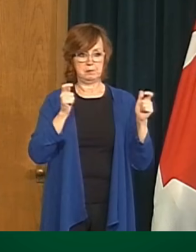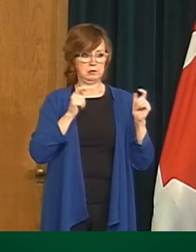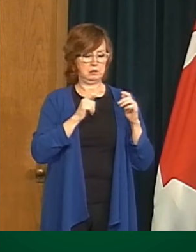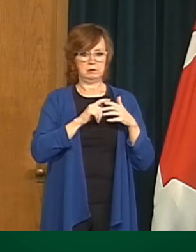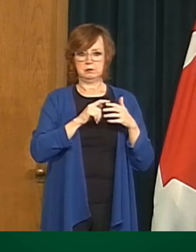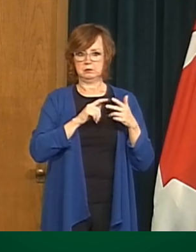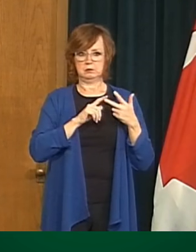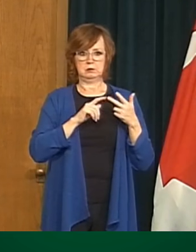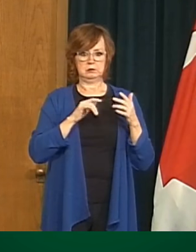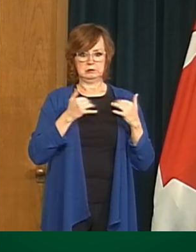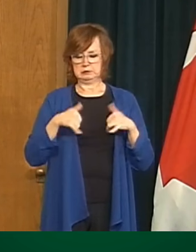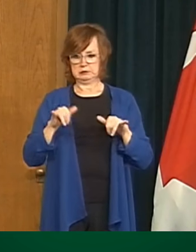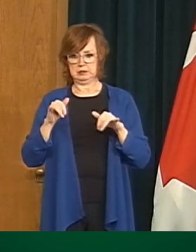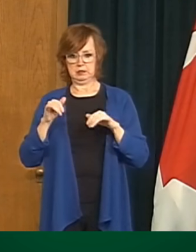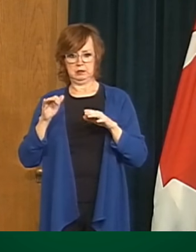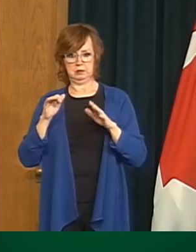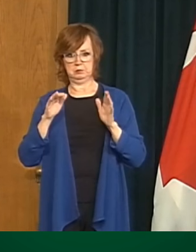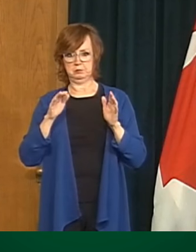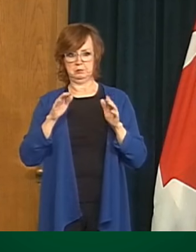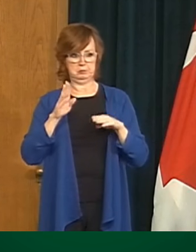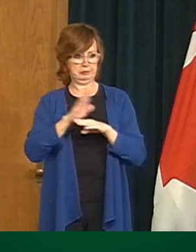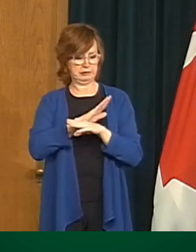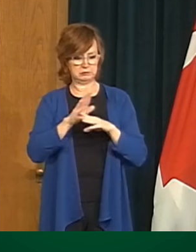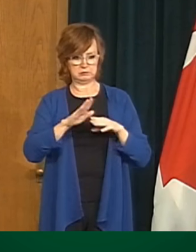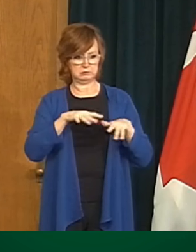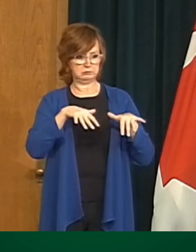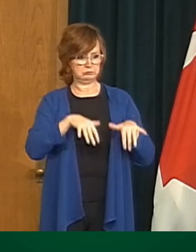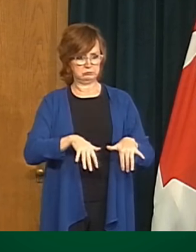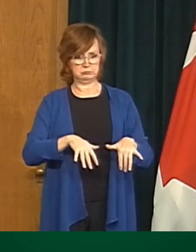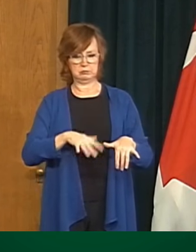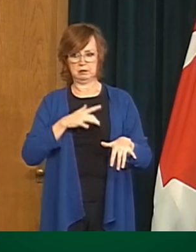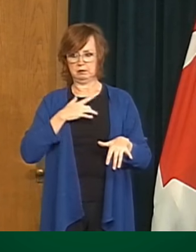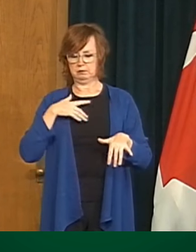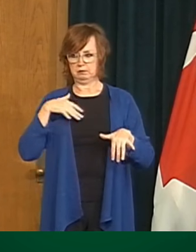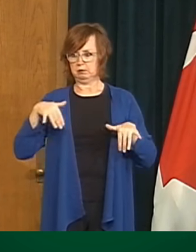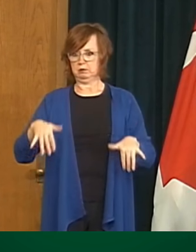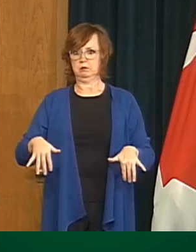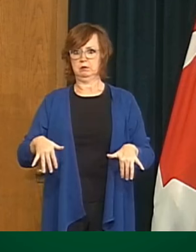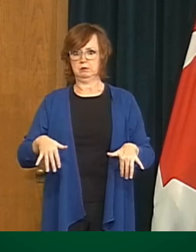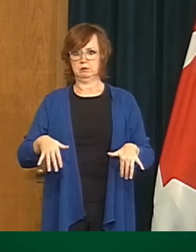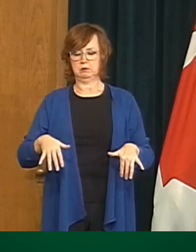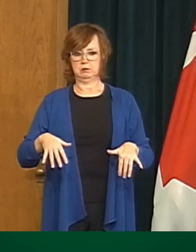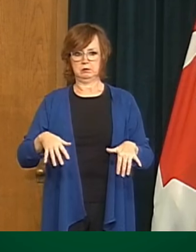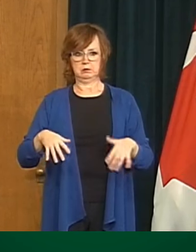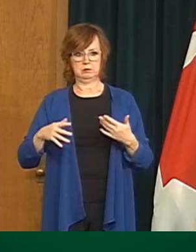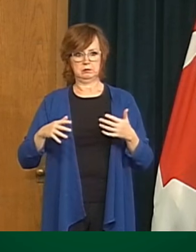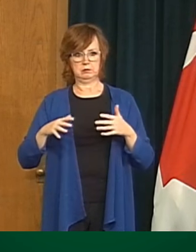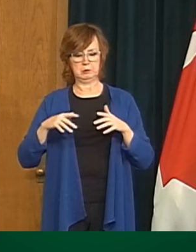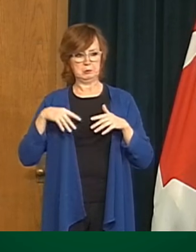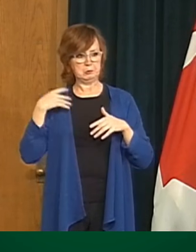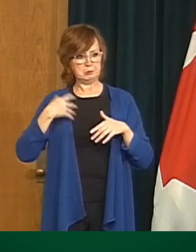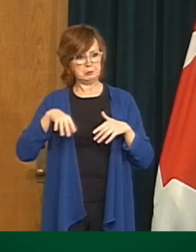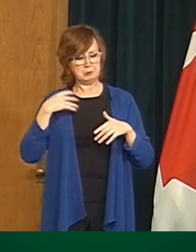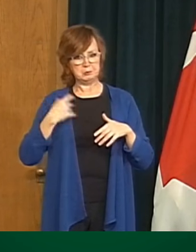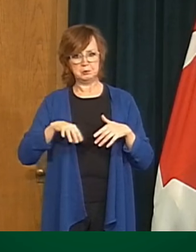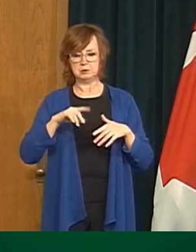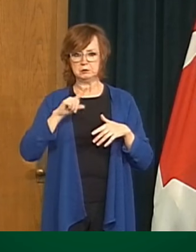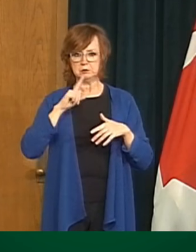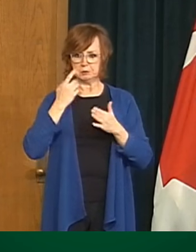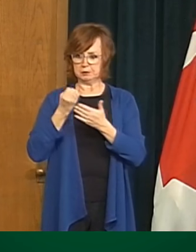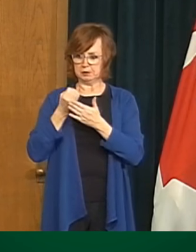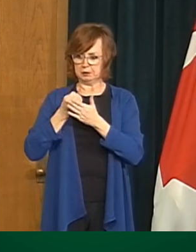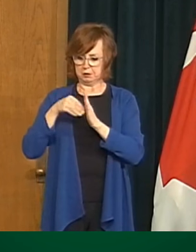medium, large-sized businesses are facing, like all levels of government are facing in the fiscal challenges, if you will, the fiscal side of